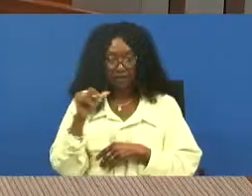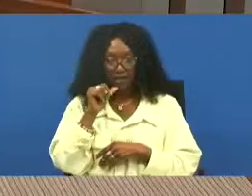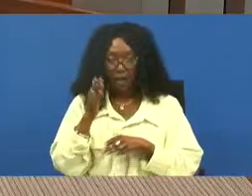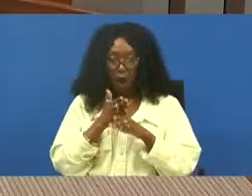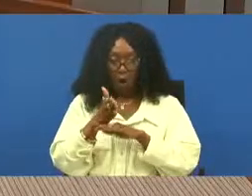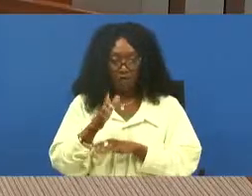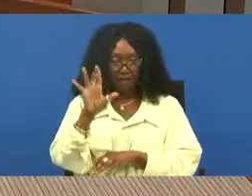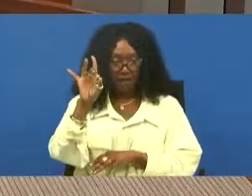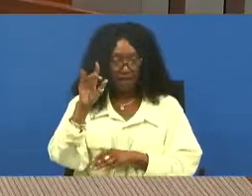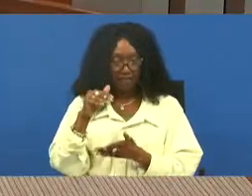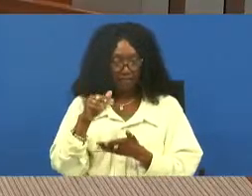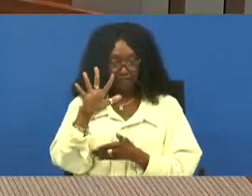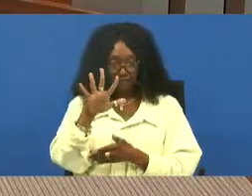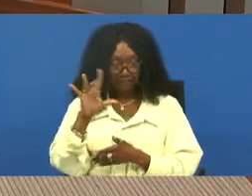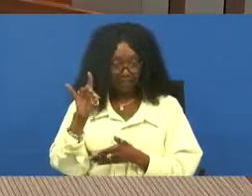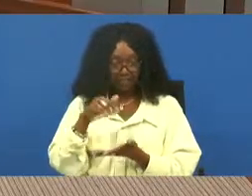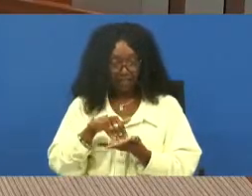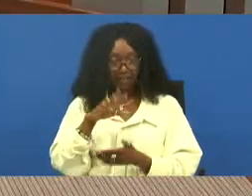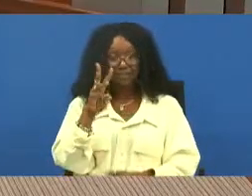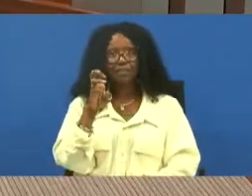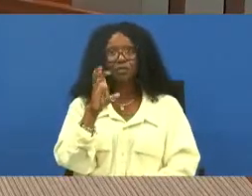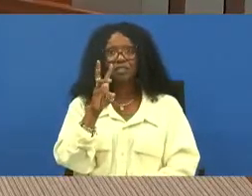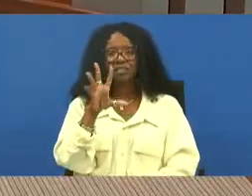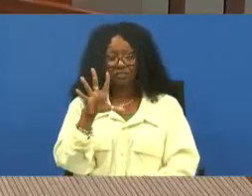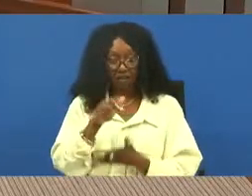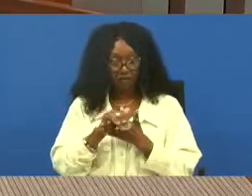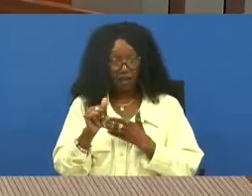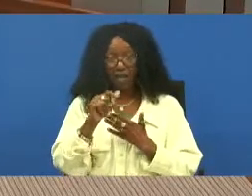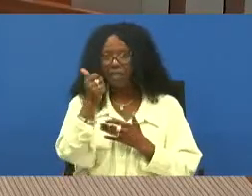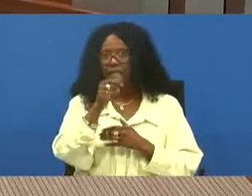$58,665 by the Development Director. Anyone here wishing to speak on this item?